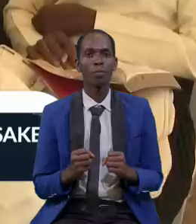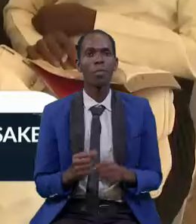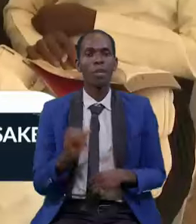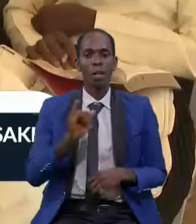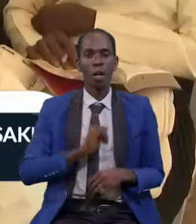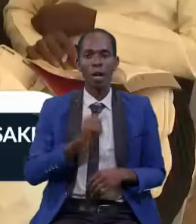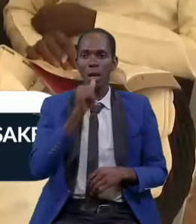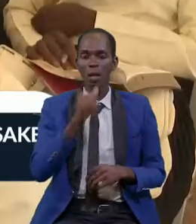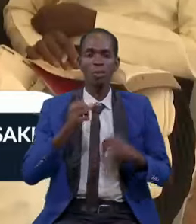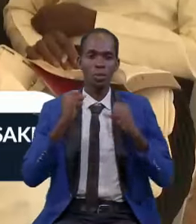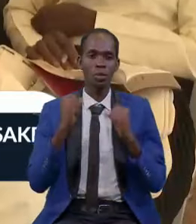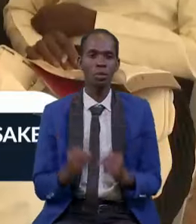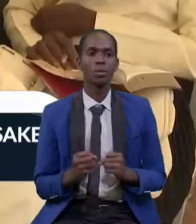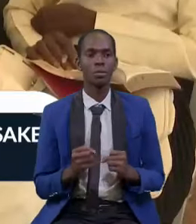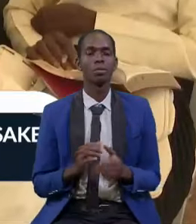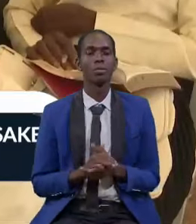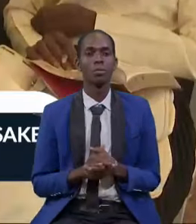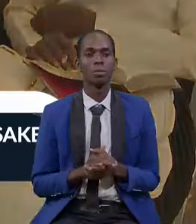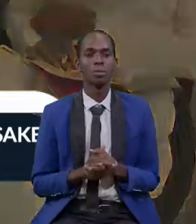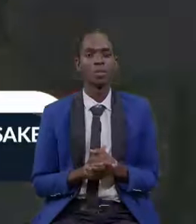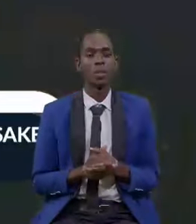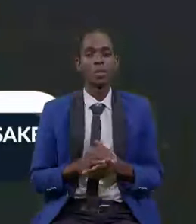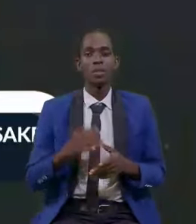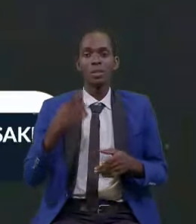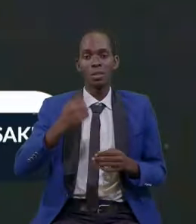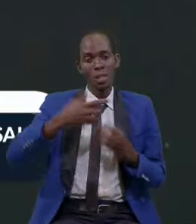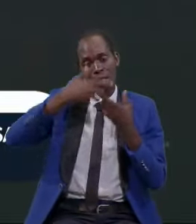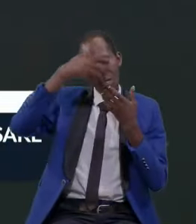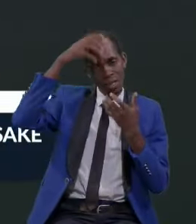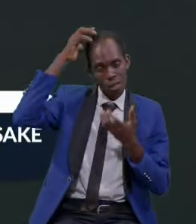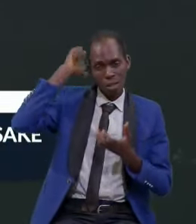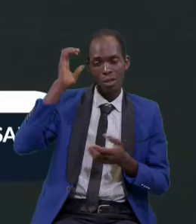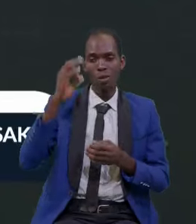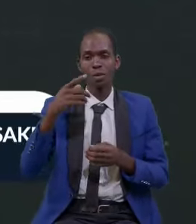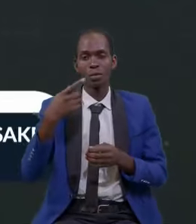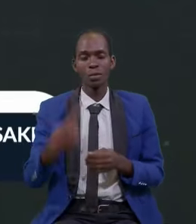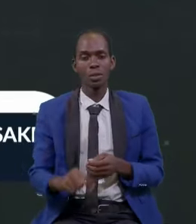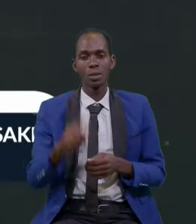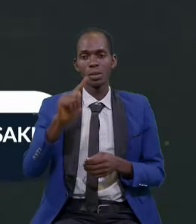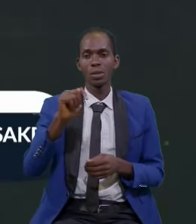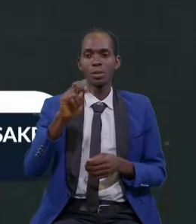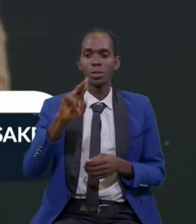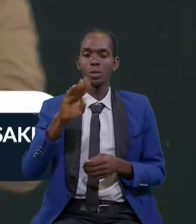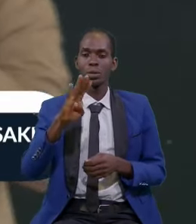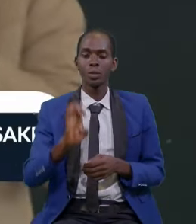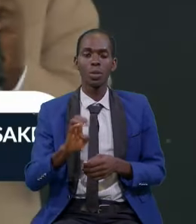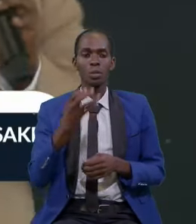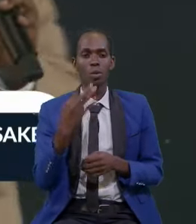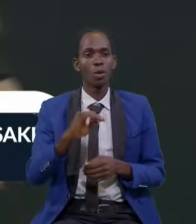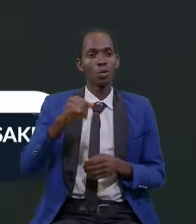strong. If the lion of the tribe of Judah, Jesus, dwells in your